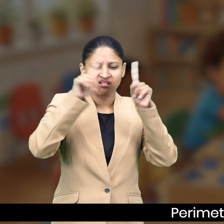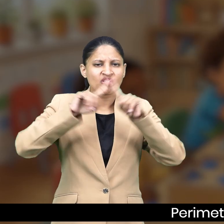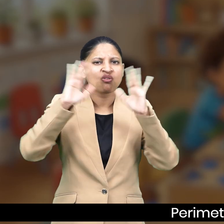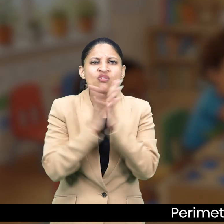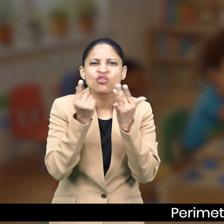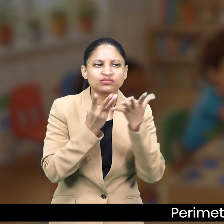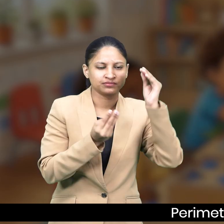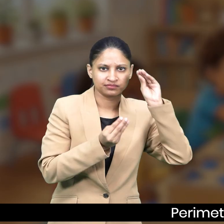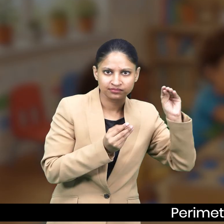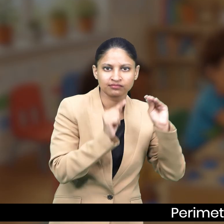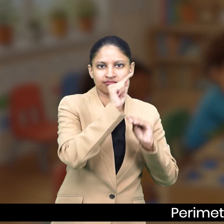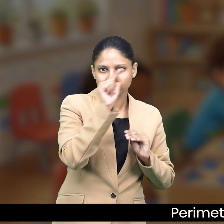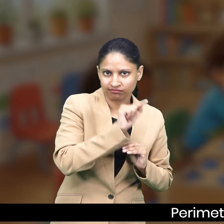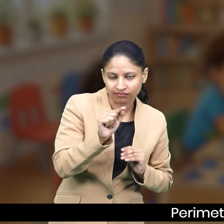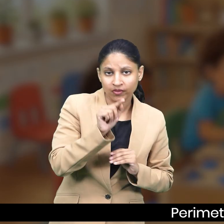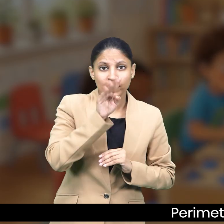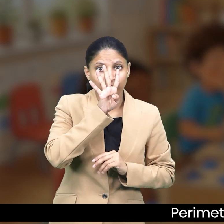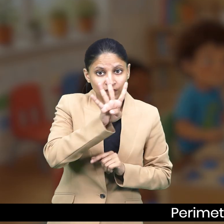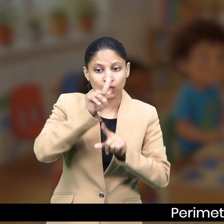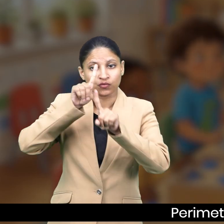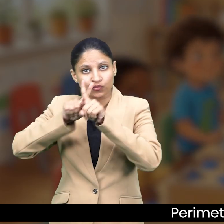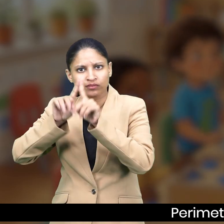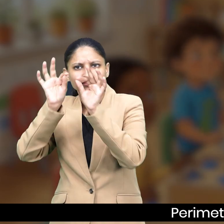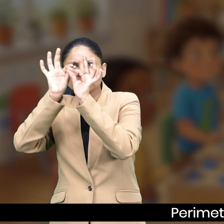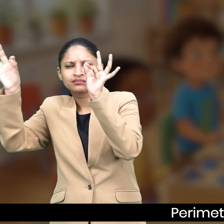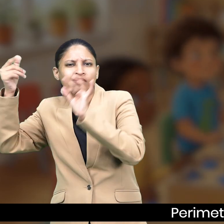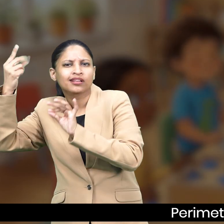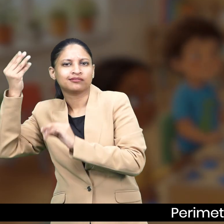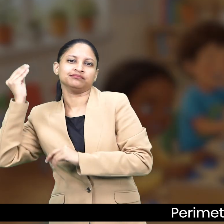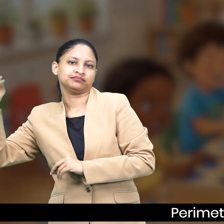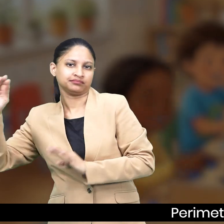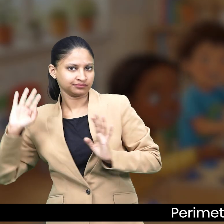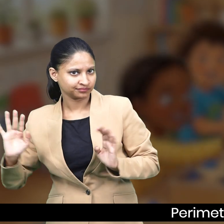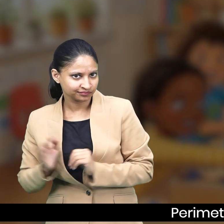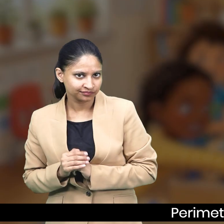Perimeter of a square is equal to 4 into side.